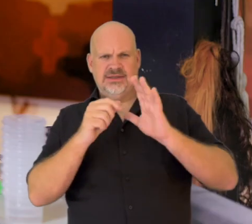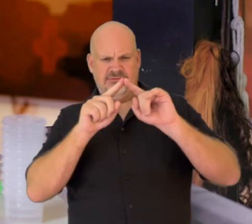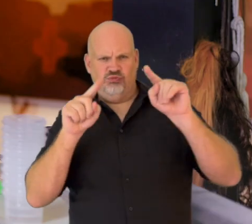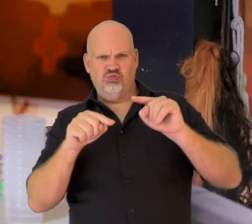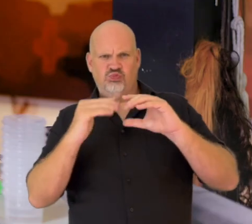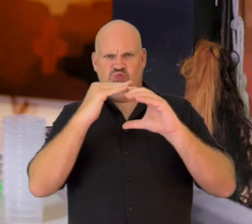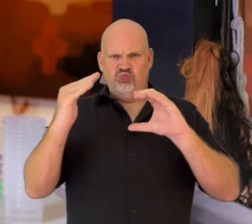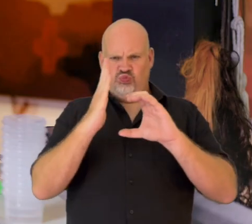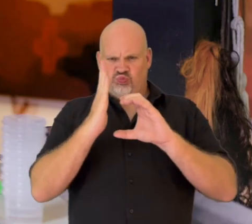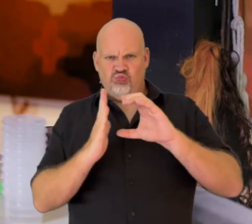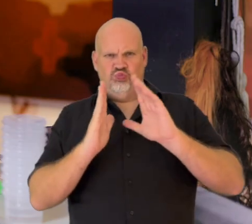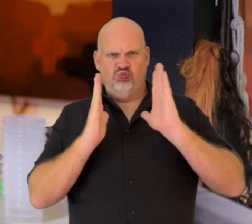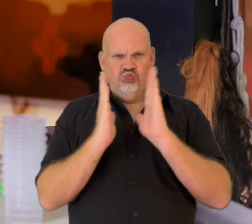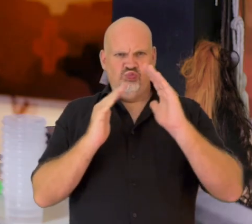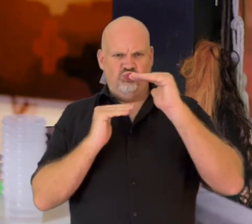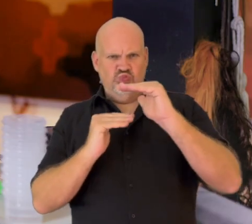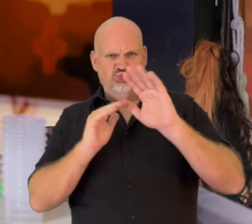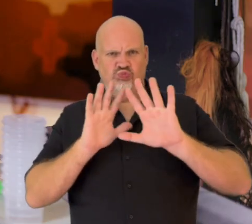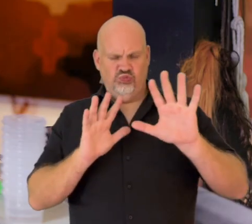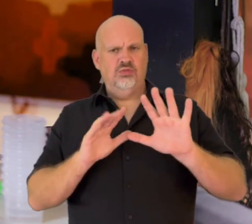quite mathematical, really.